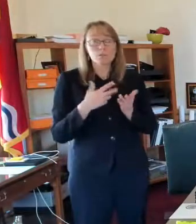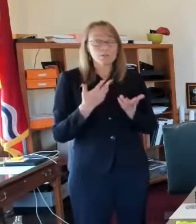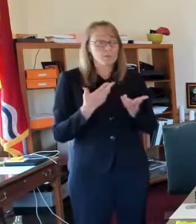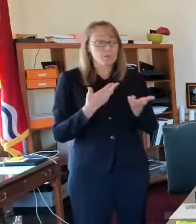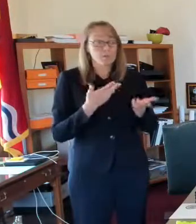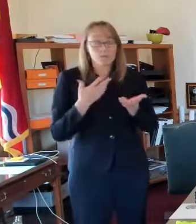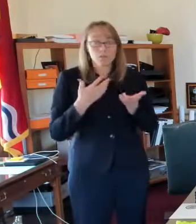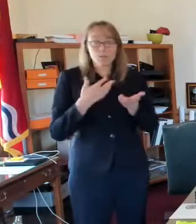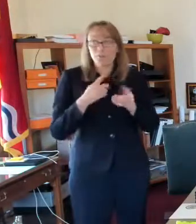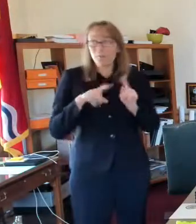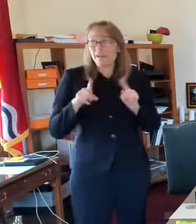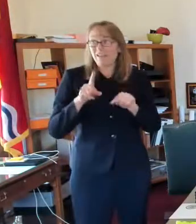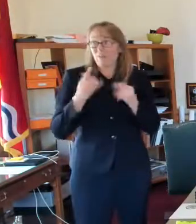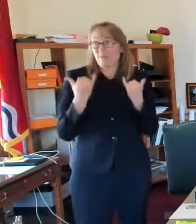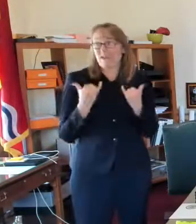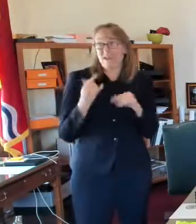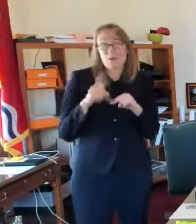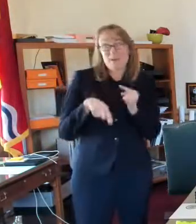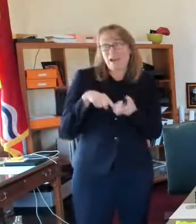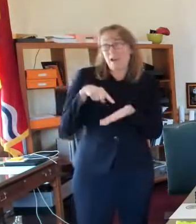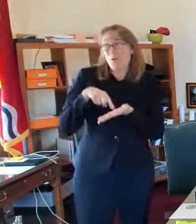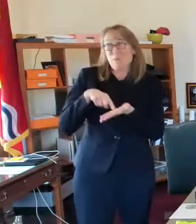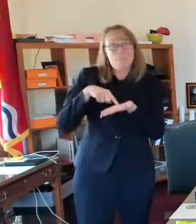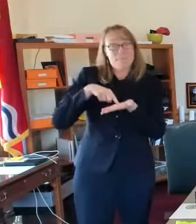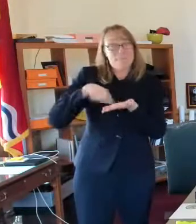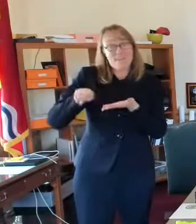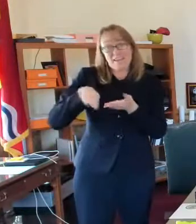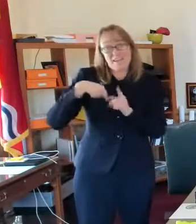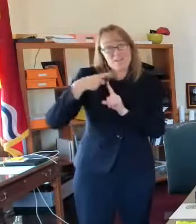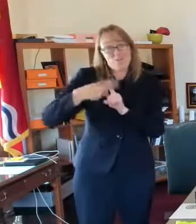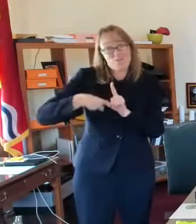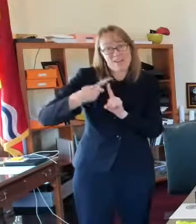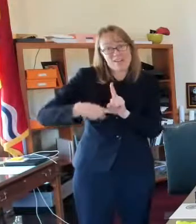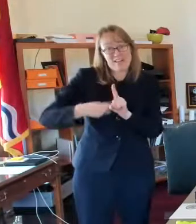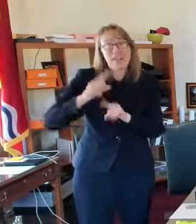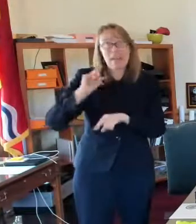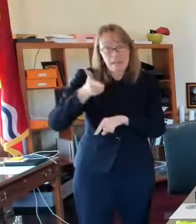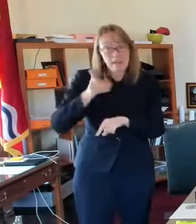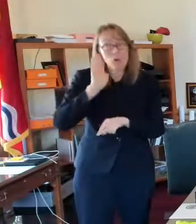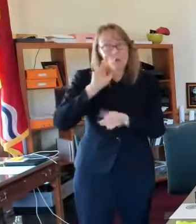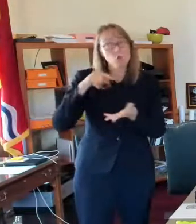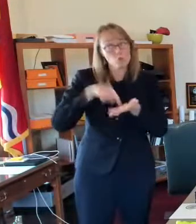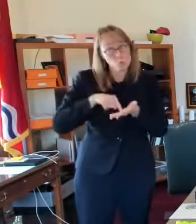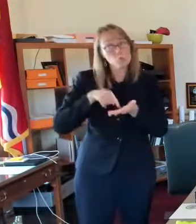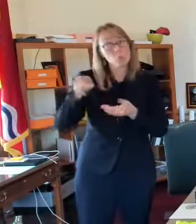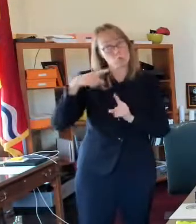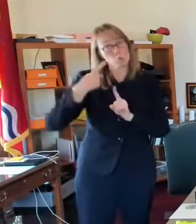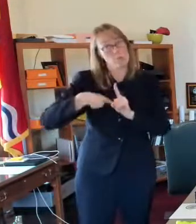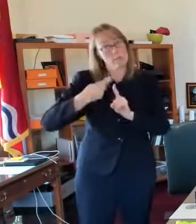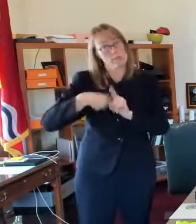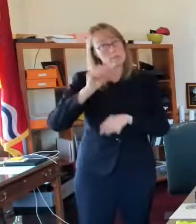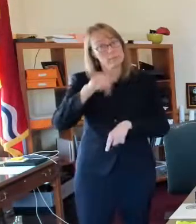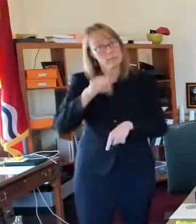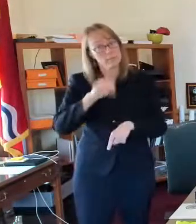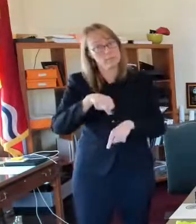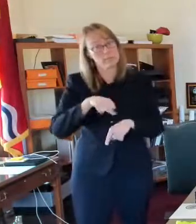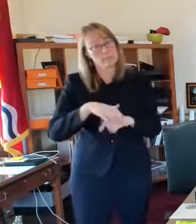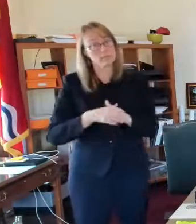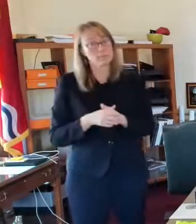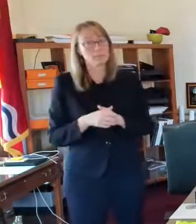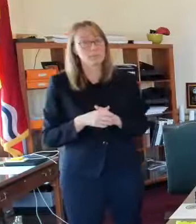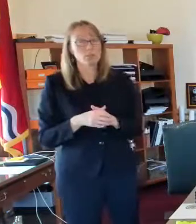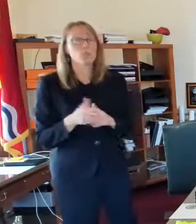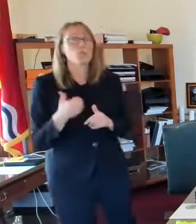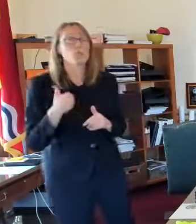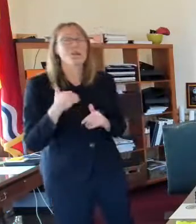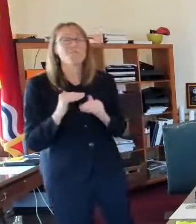rent. Because when they get back on their feet, they're still gonna owe the rent. Now, I'll say again, we have over 7,000 people that have applied for rental